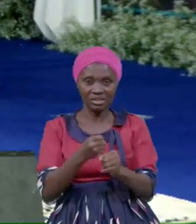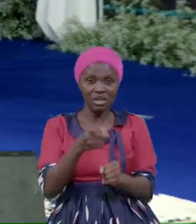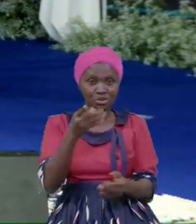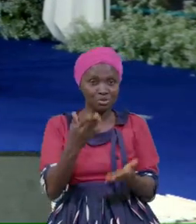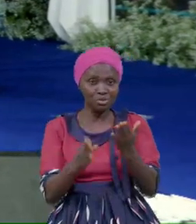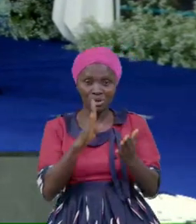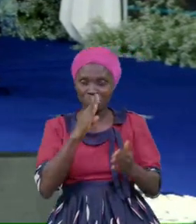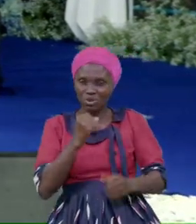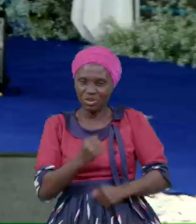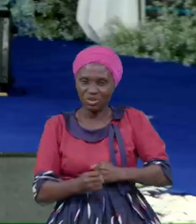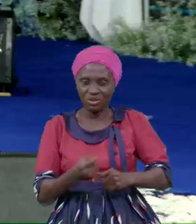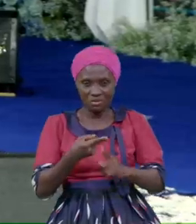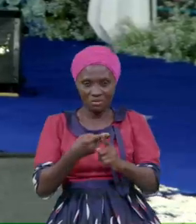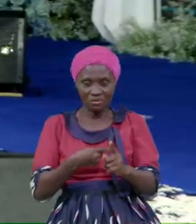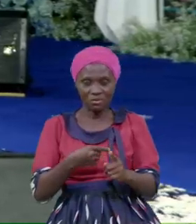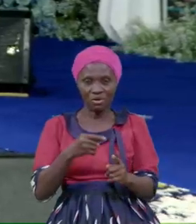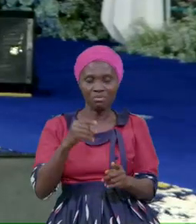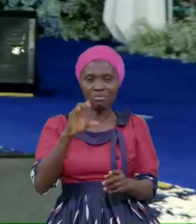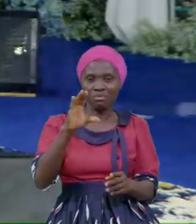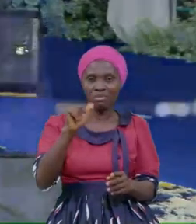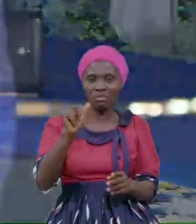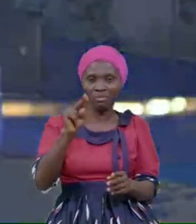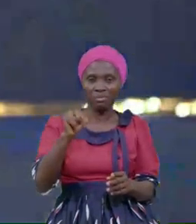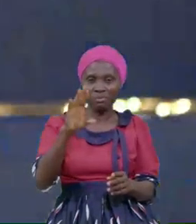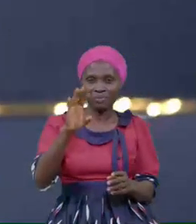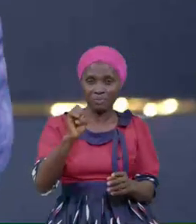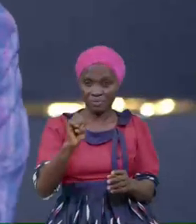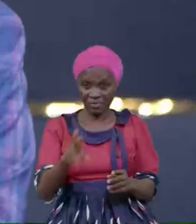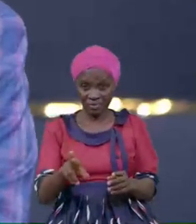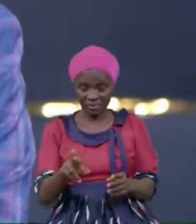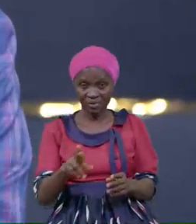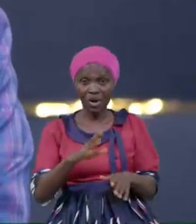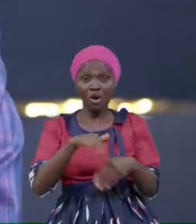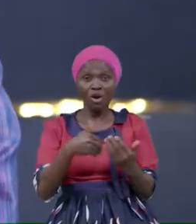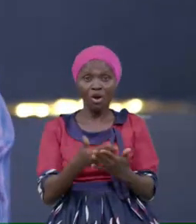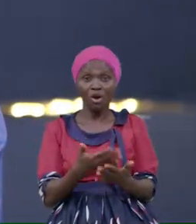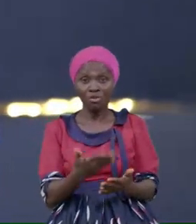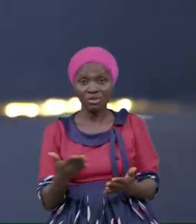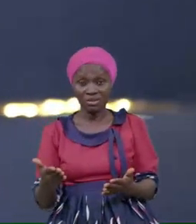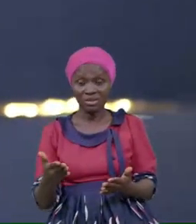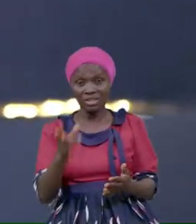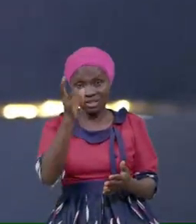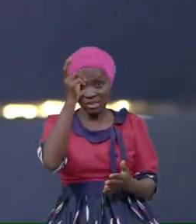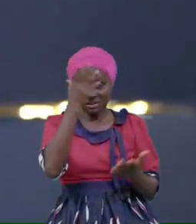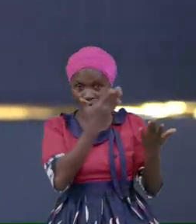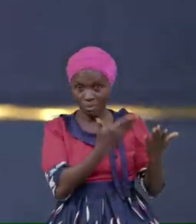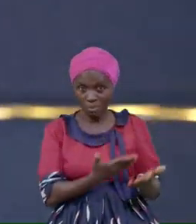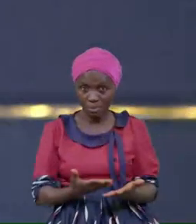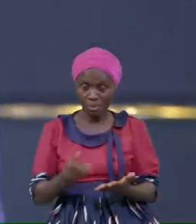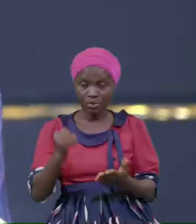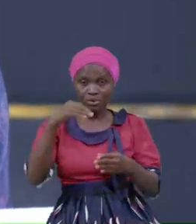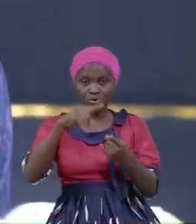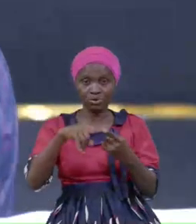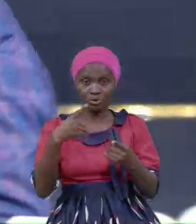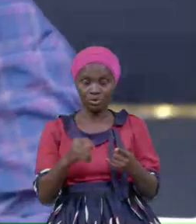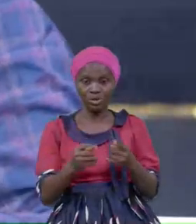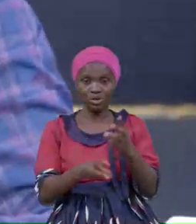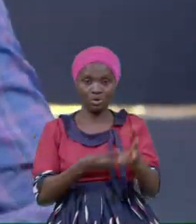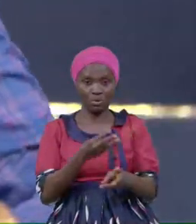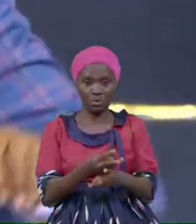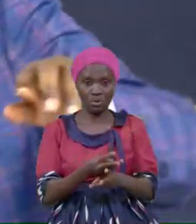the way we live. It's all those things that the devil brought into the world. When Adam and Eve